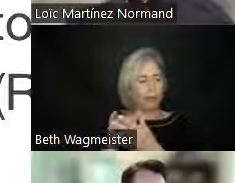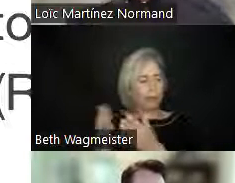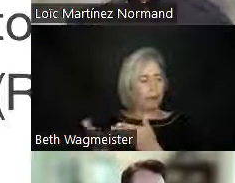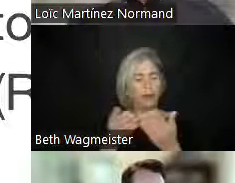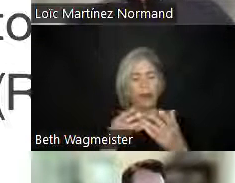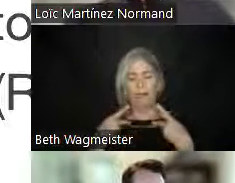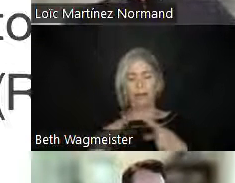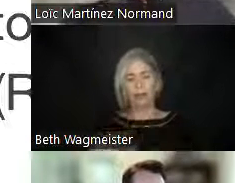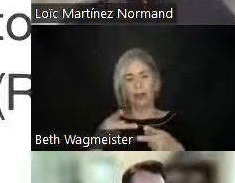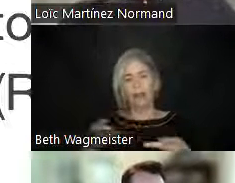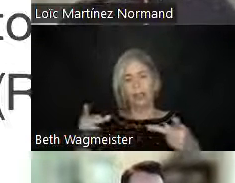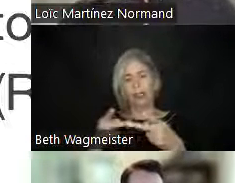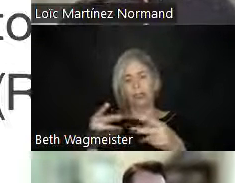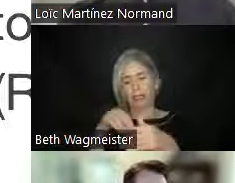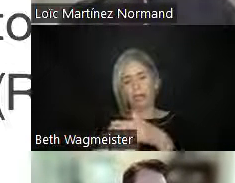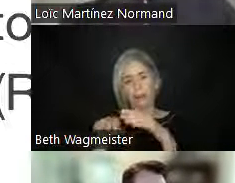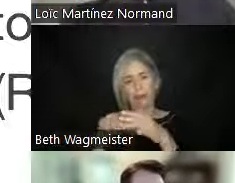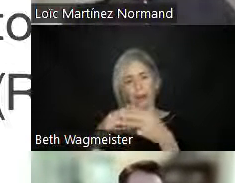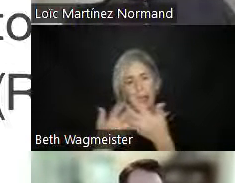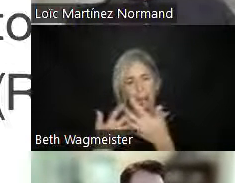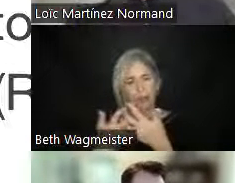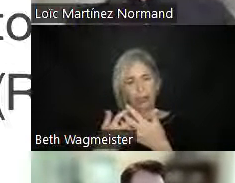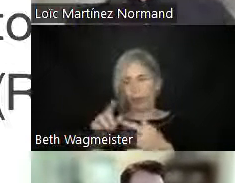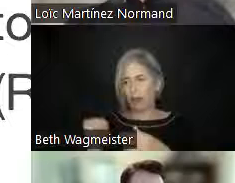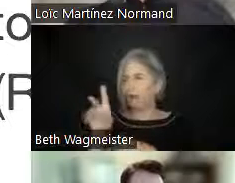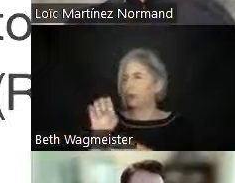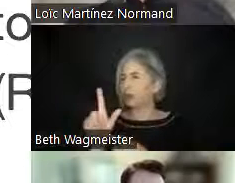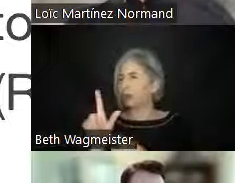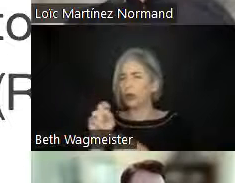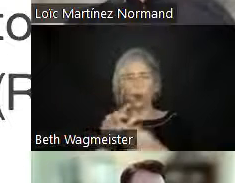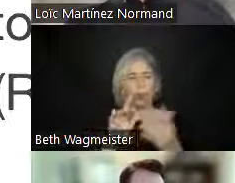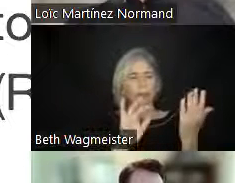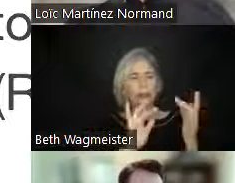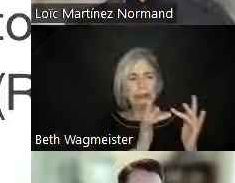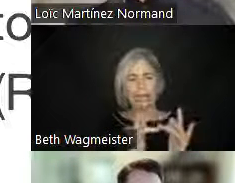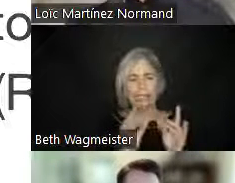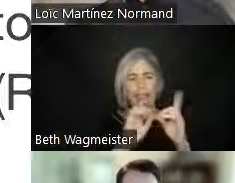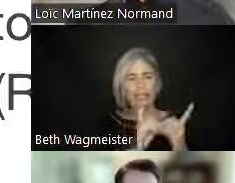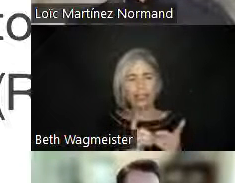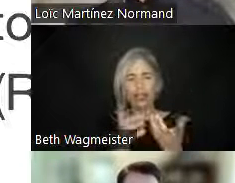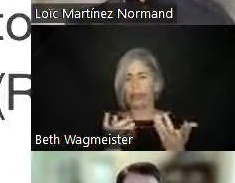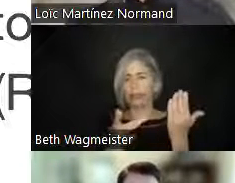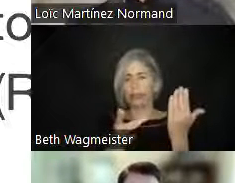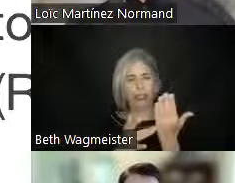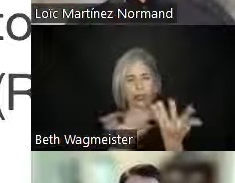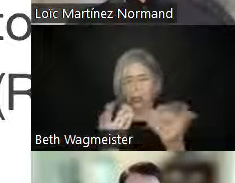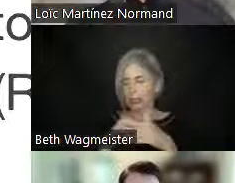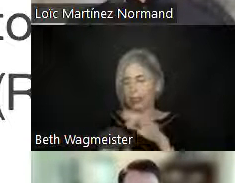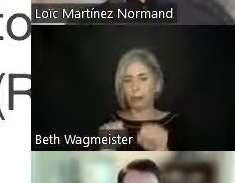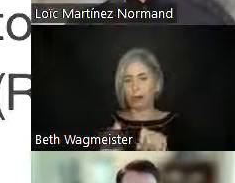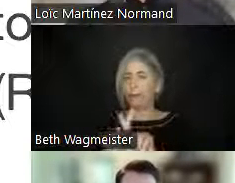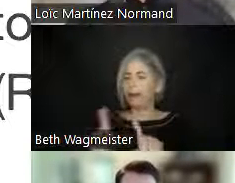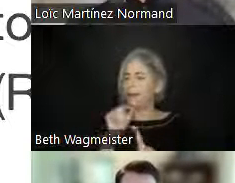of public accommodation, that they're virtual or they're digital places of public accommodation must also be accessible. However, it does